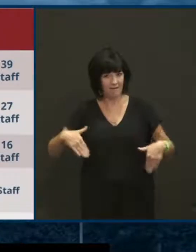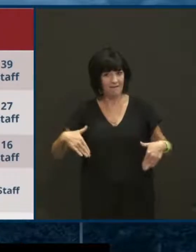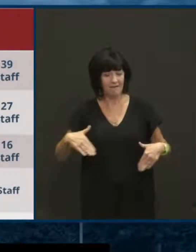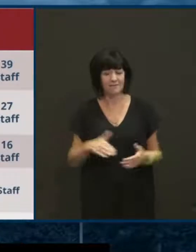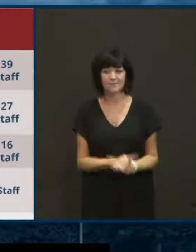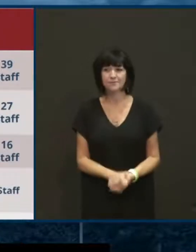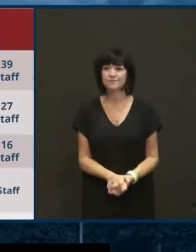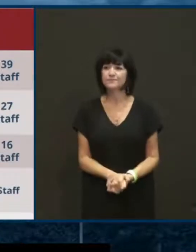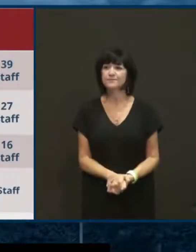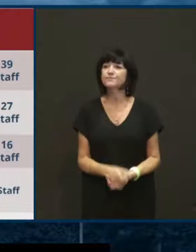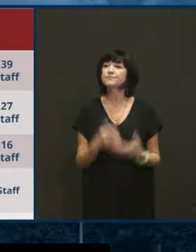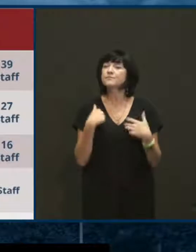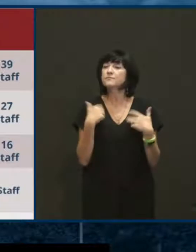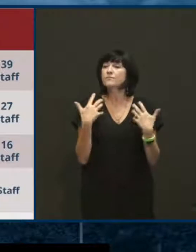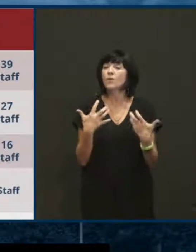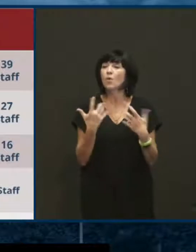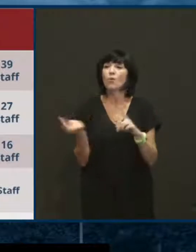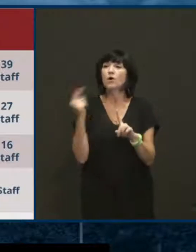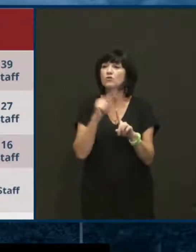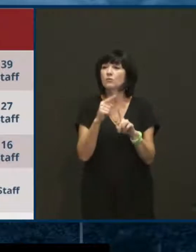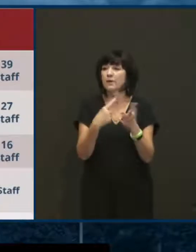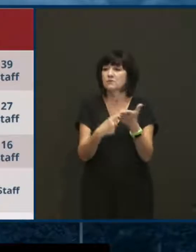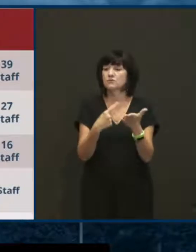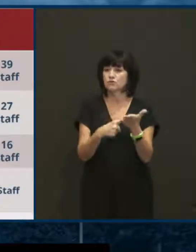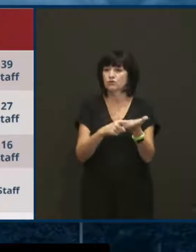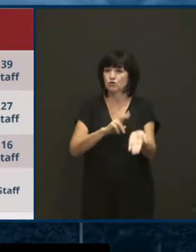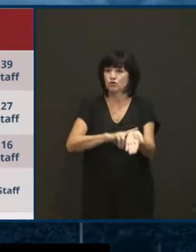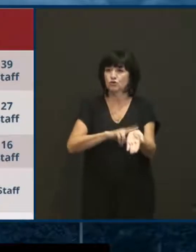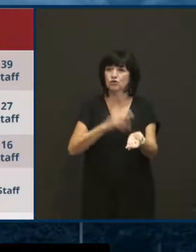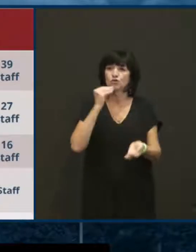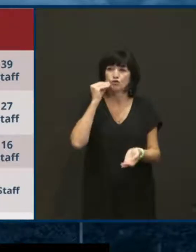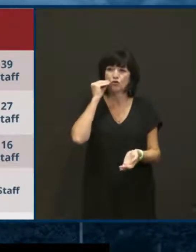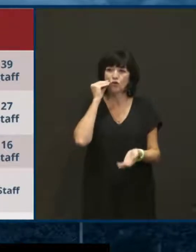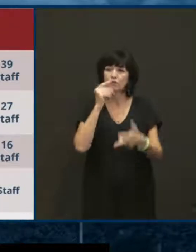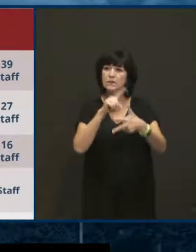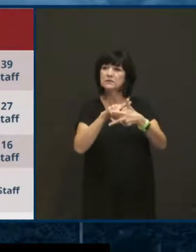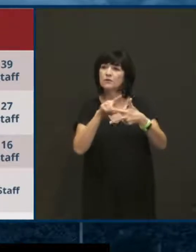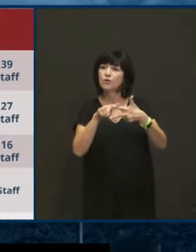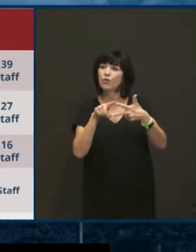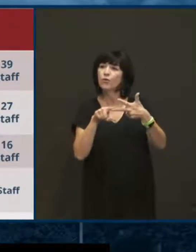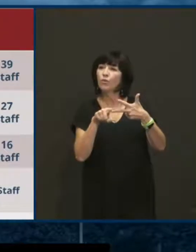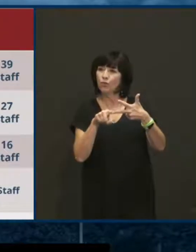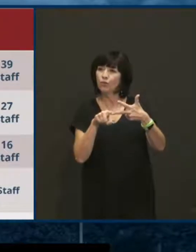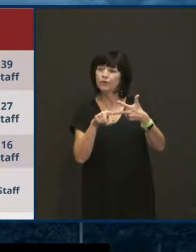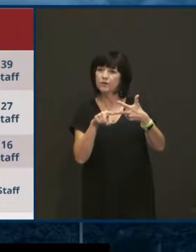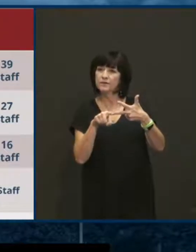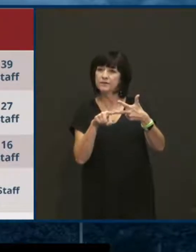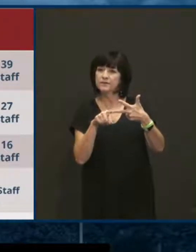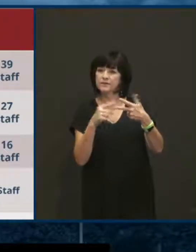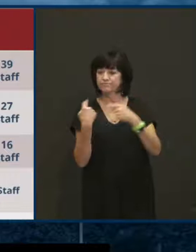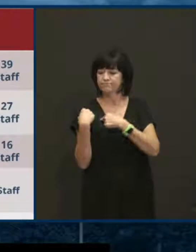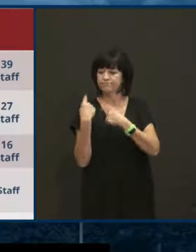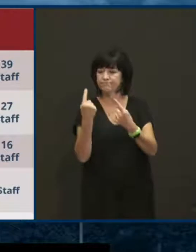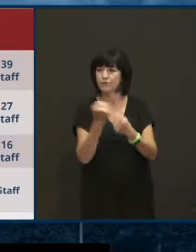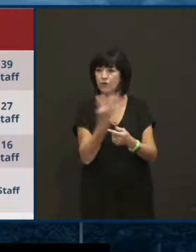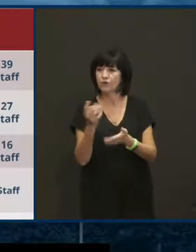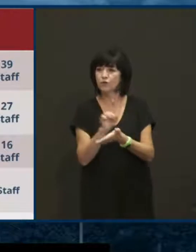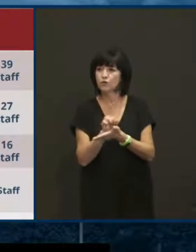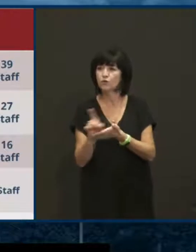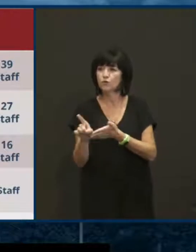update on long-term care cases. The three facilities that we've been talking about over the past few